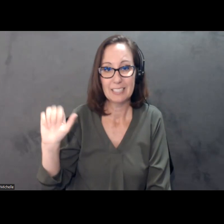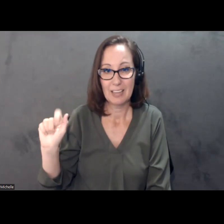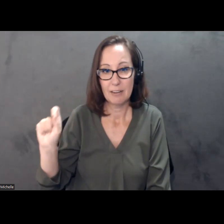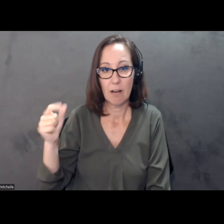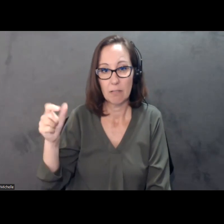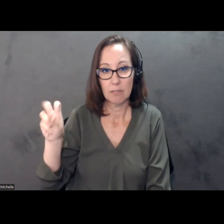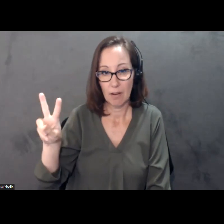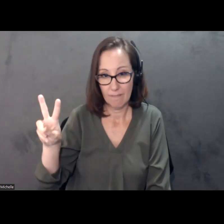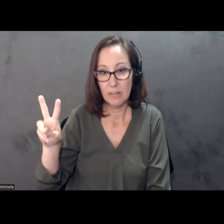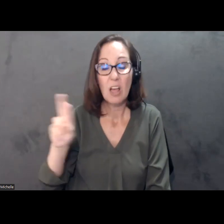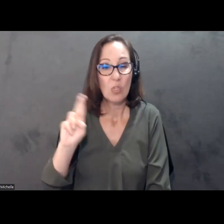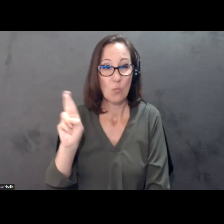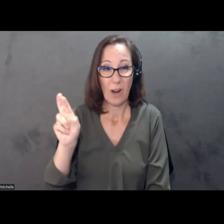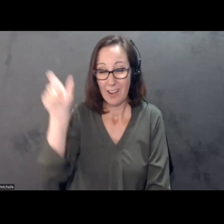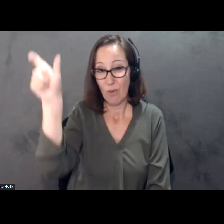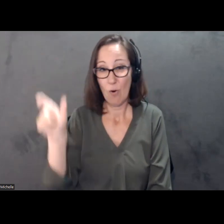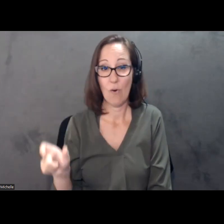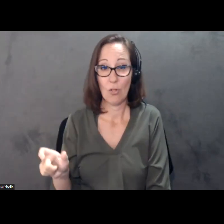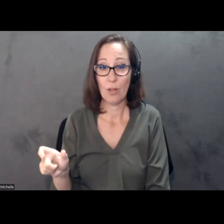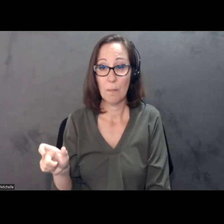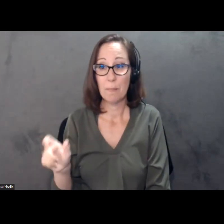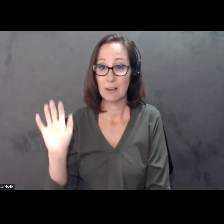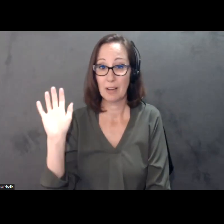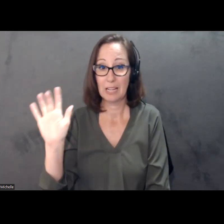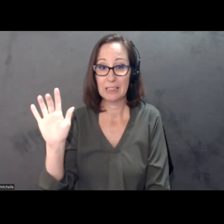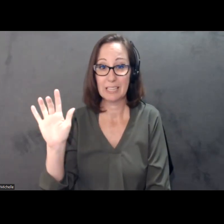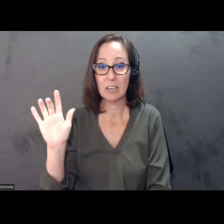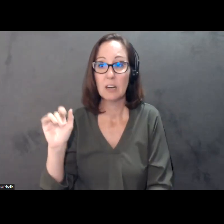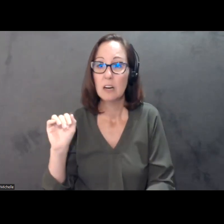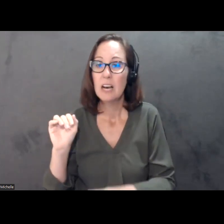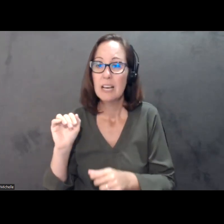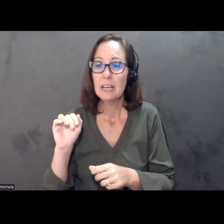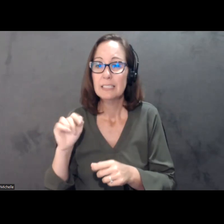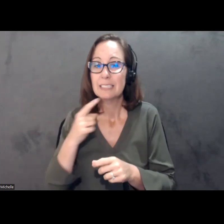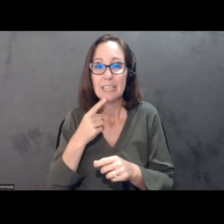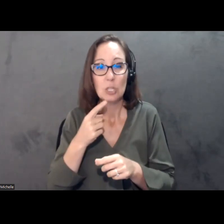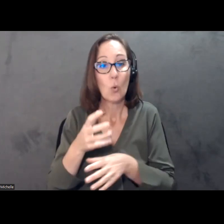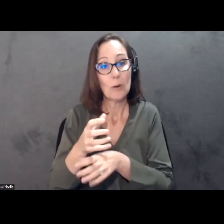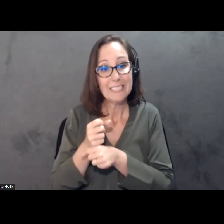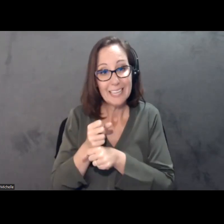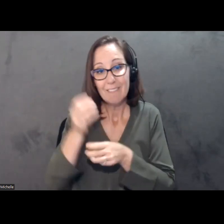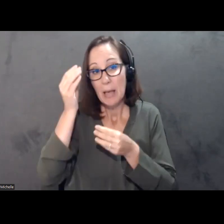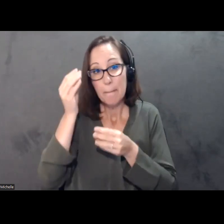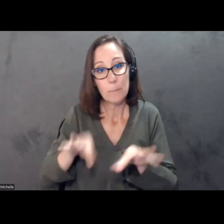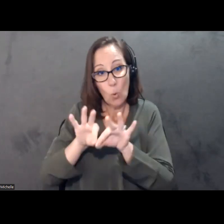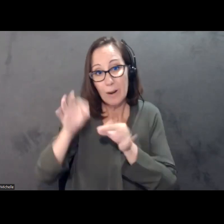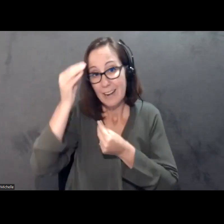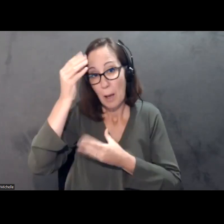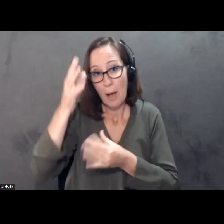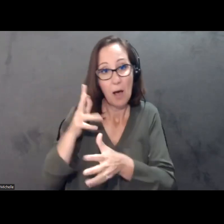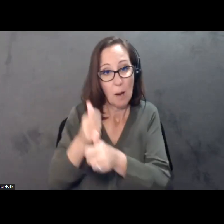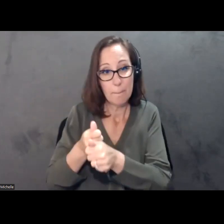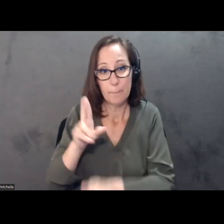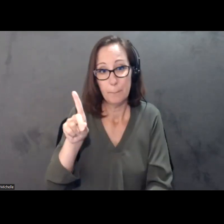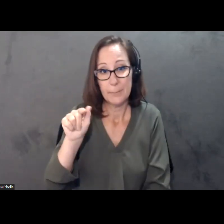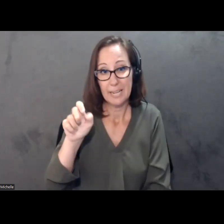www.ccld.ca.gov, and in the right-hand column, click on, there's an important, it says receive important updates. And there you can enter